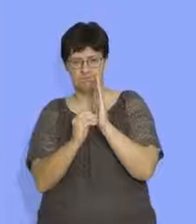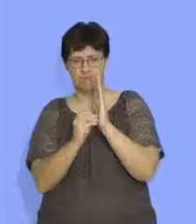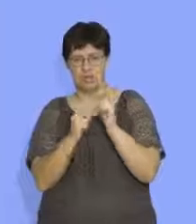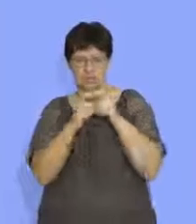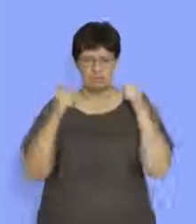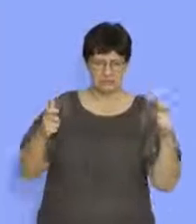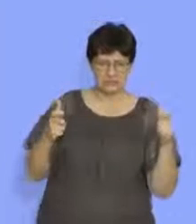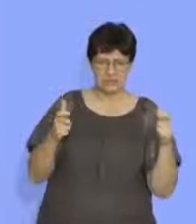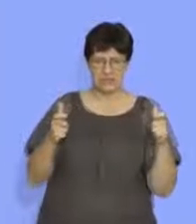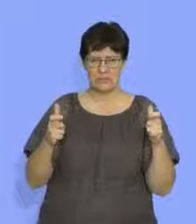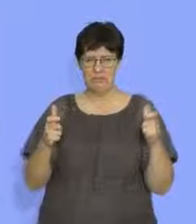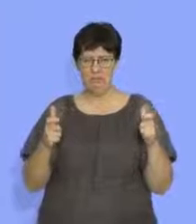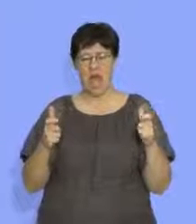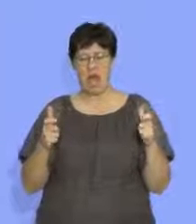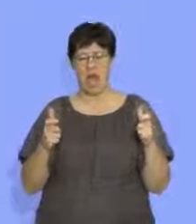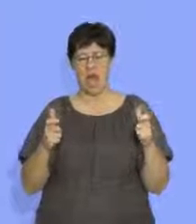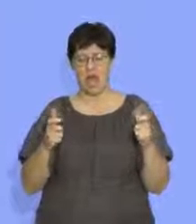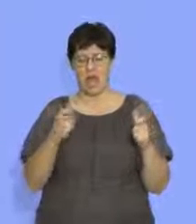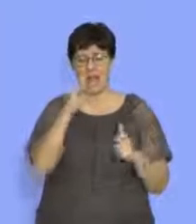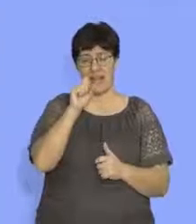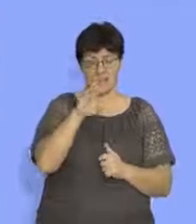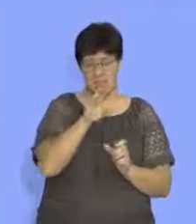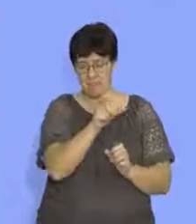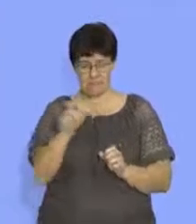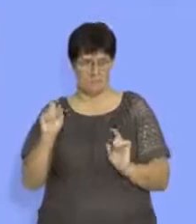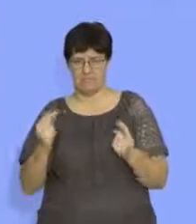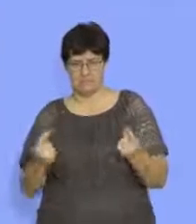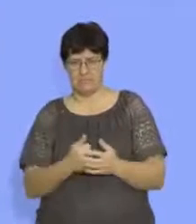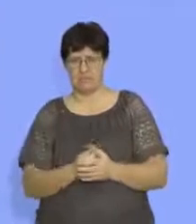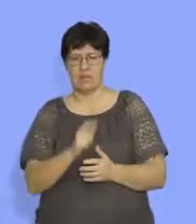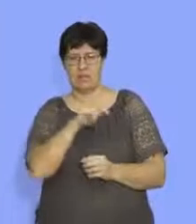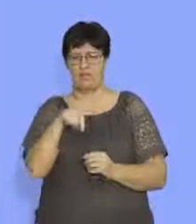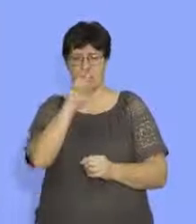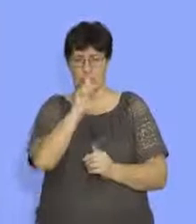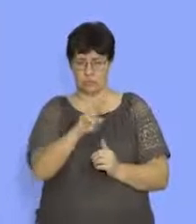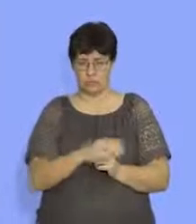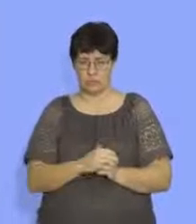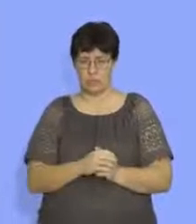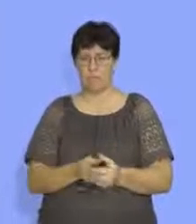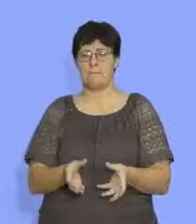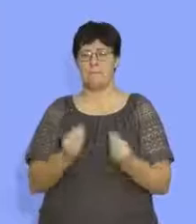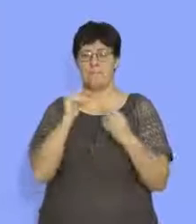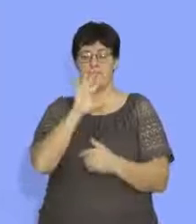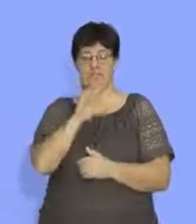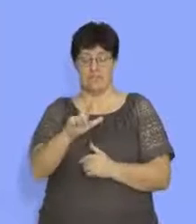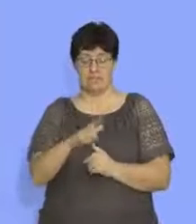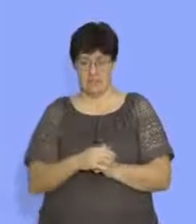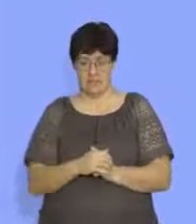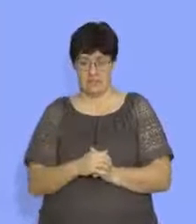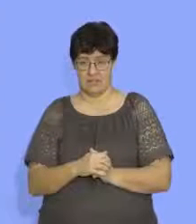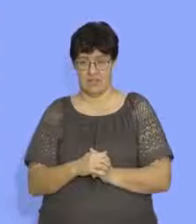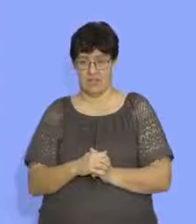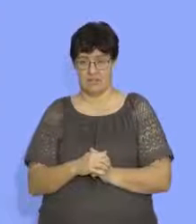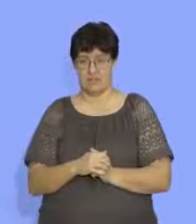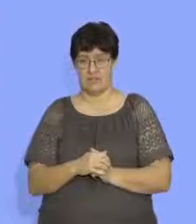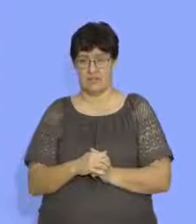too big or that we cannot factorize. And this will be divided by 2, and this will give me 57.